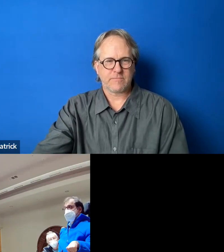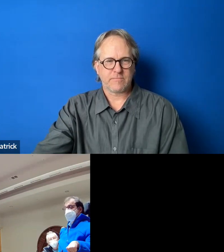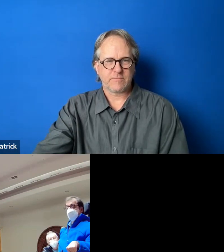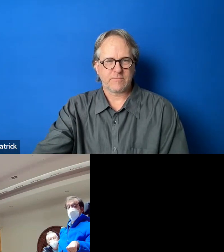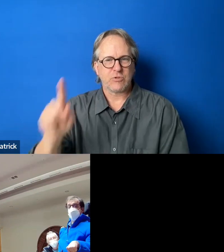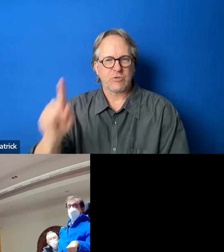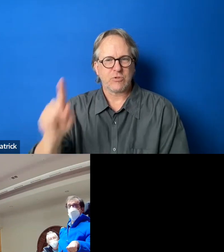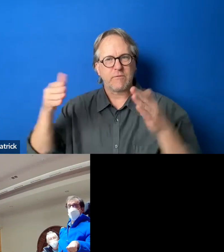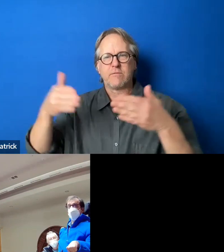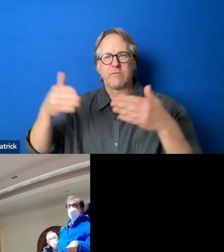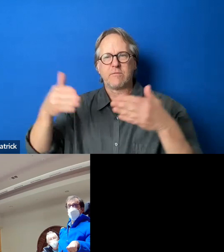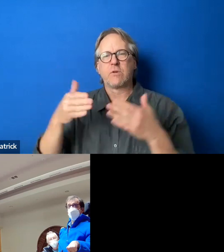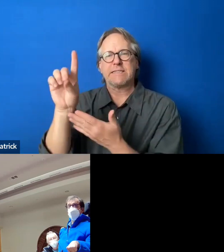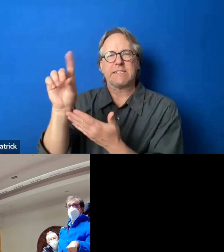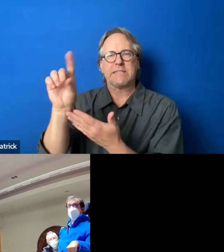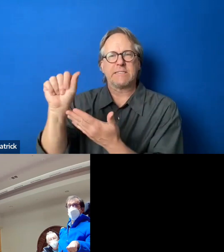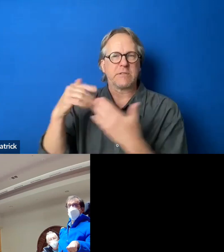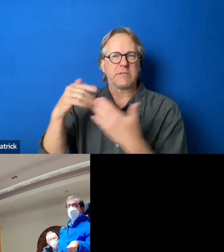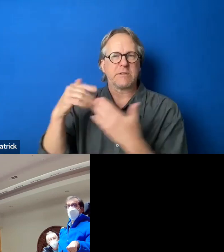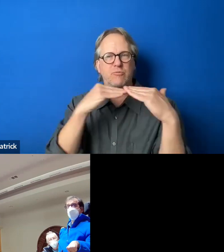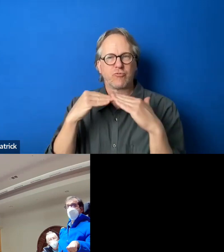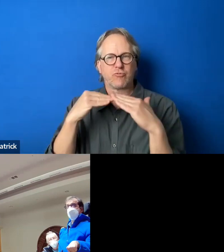Focusing on disability justice.